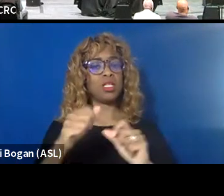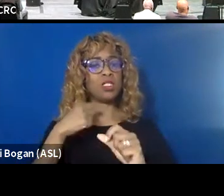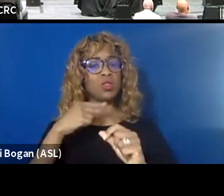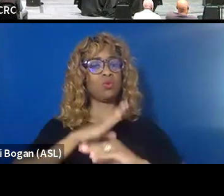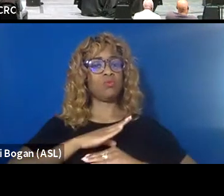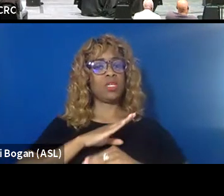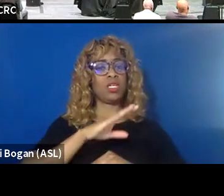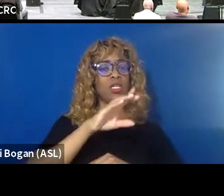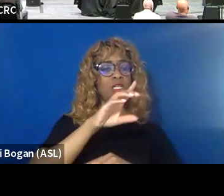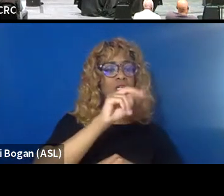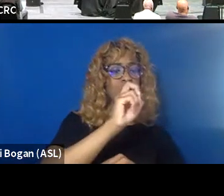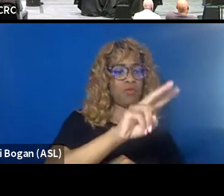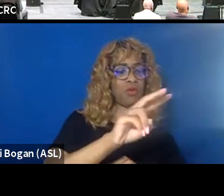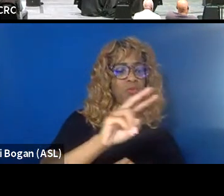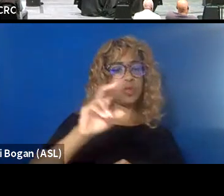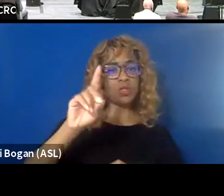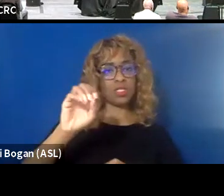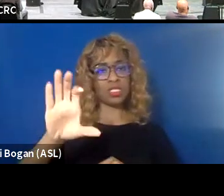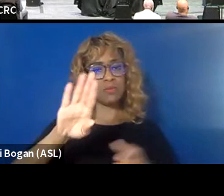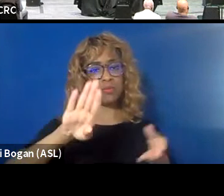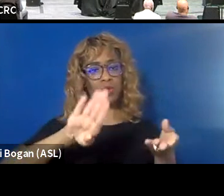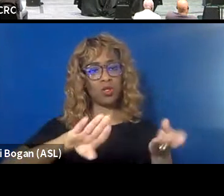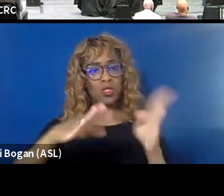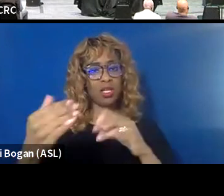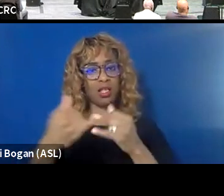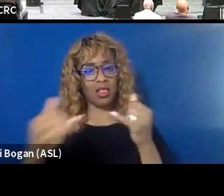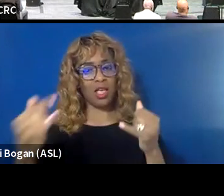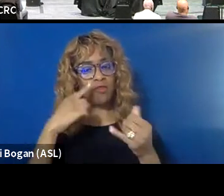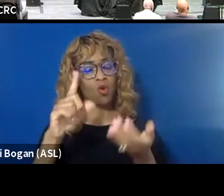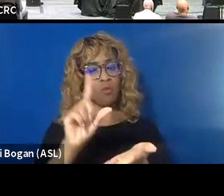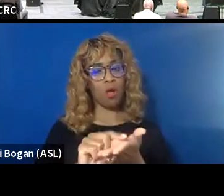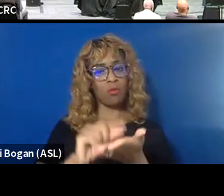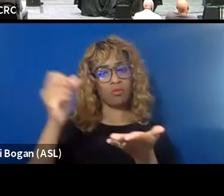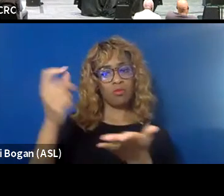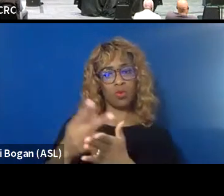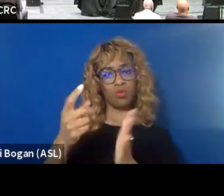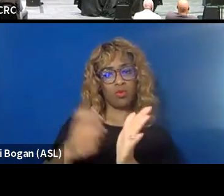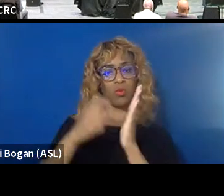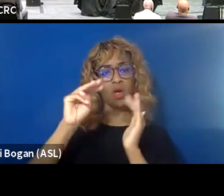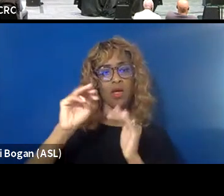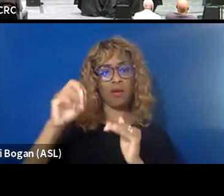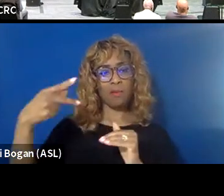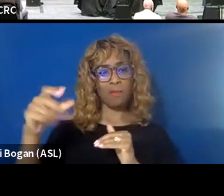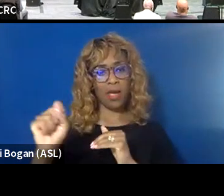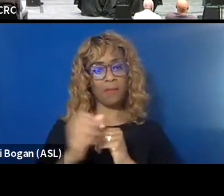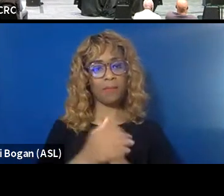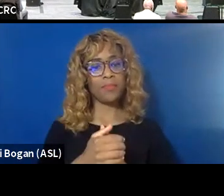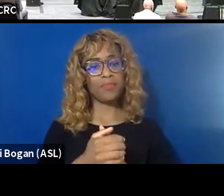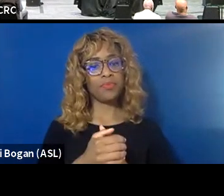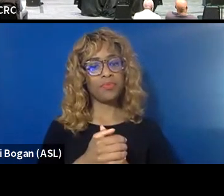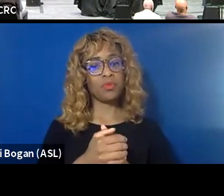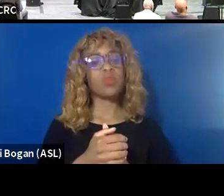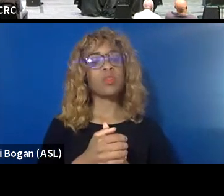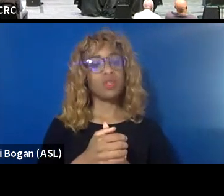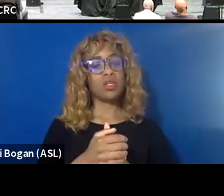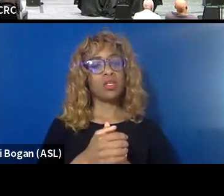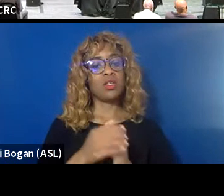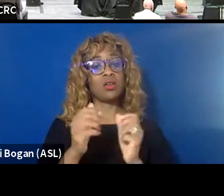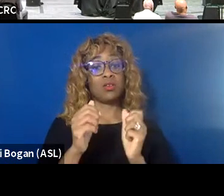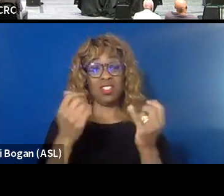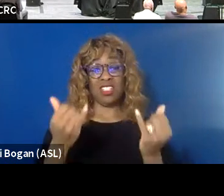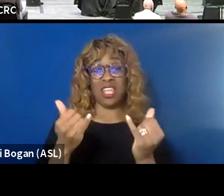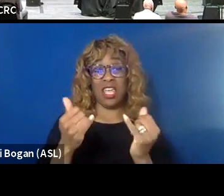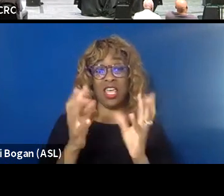and December deadlines for publishing and approving the required maps. According to today's